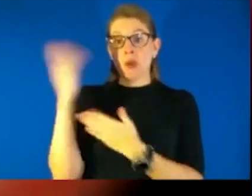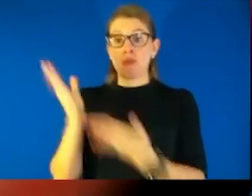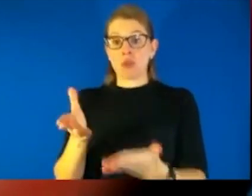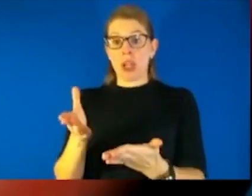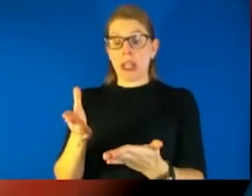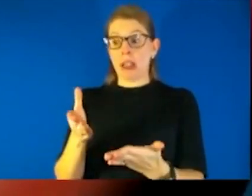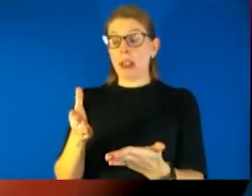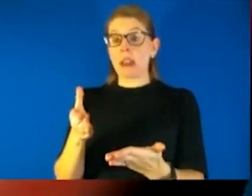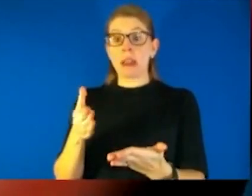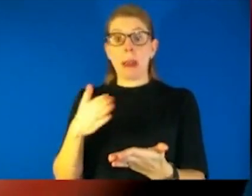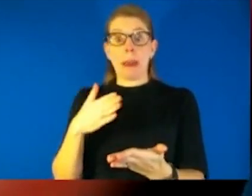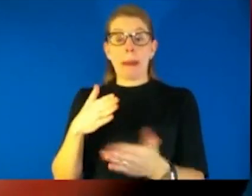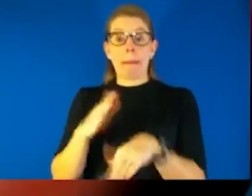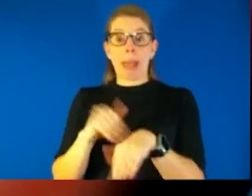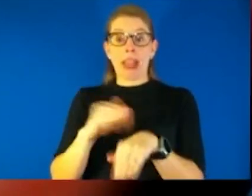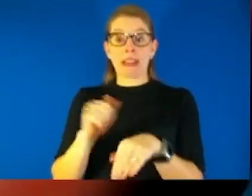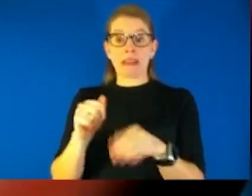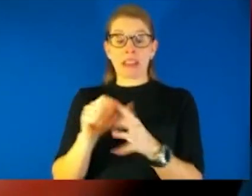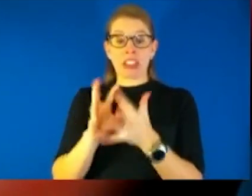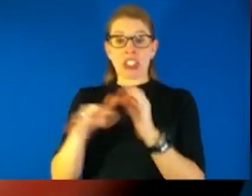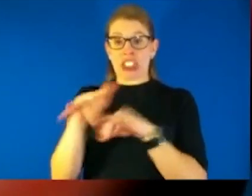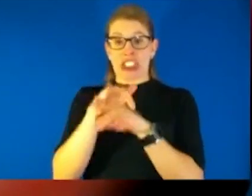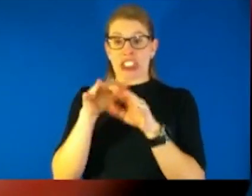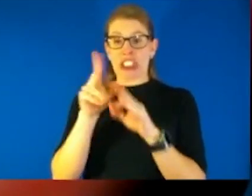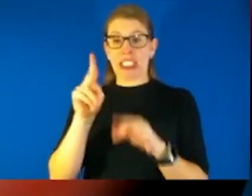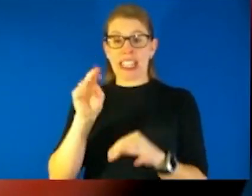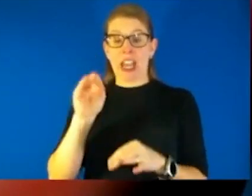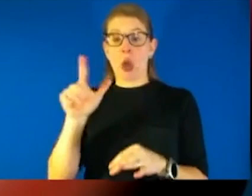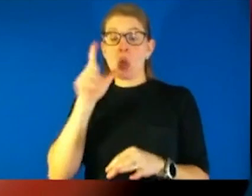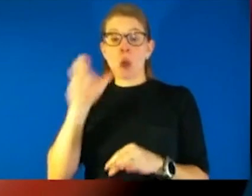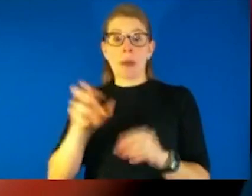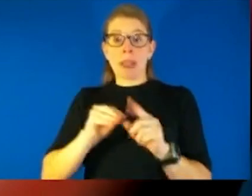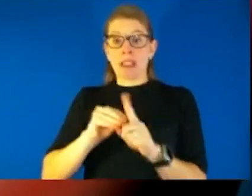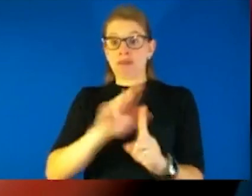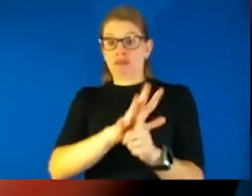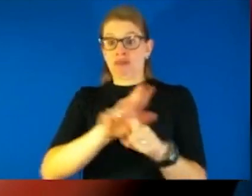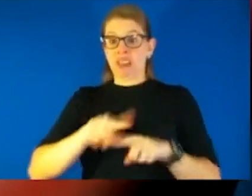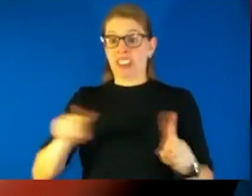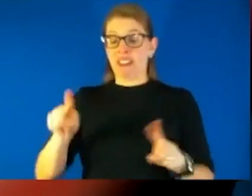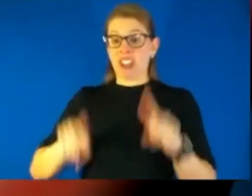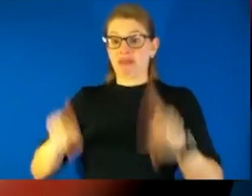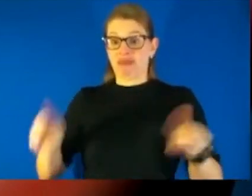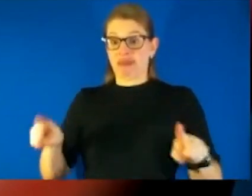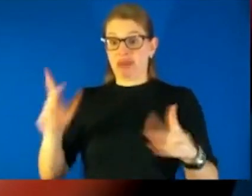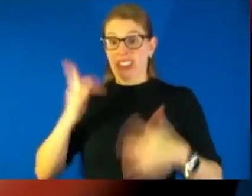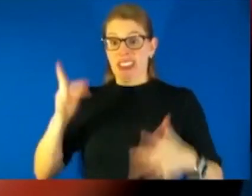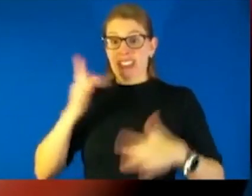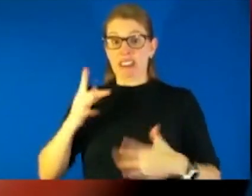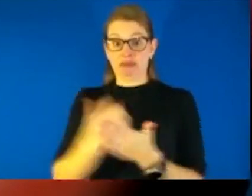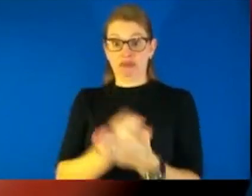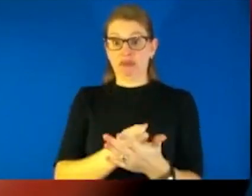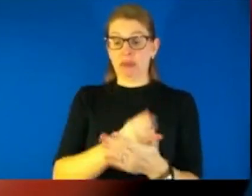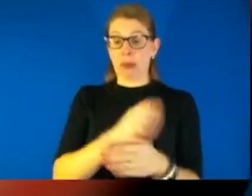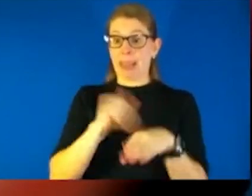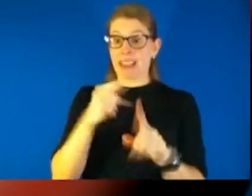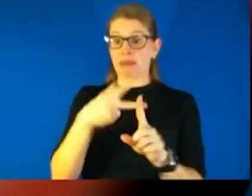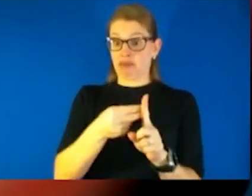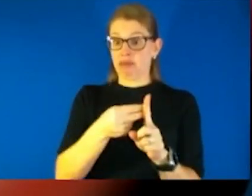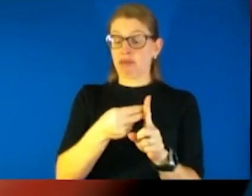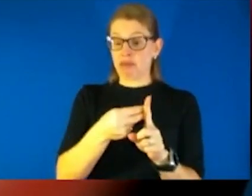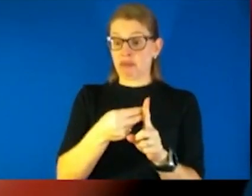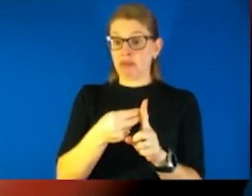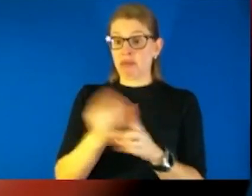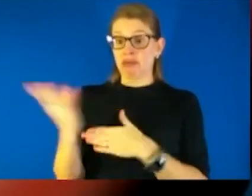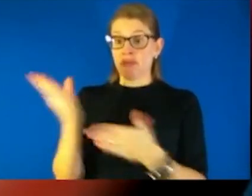in a crowded kennel, you will be exposed to various diseases, and get your pets vaccinated. Go to the vet and get